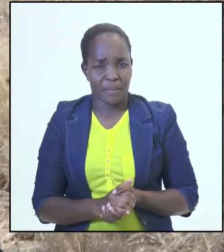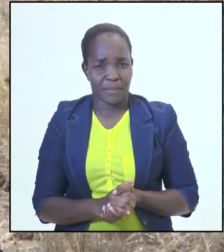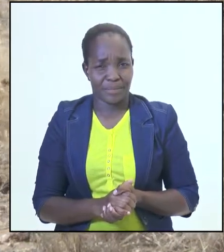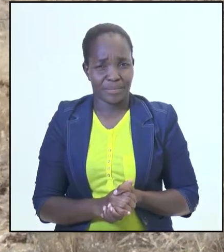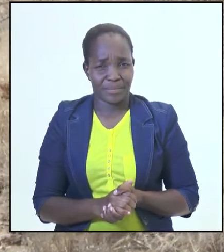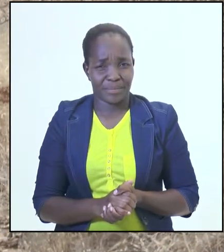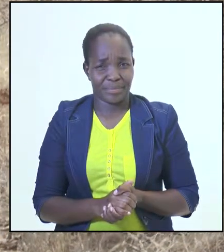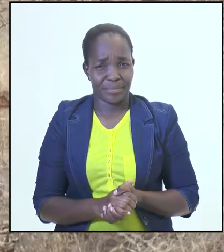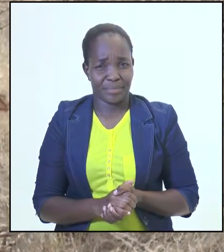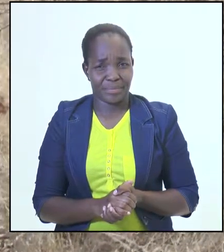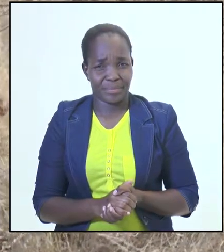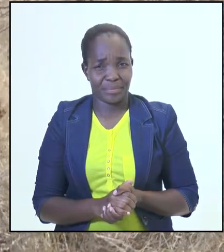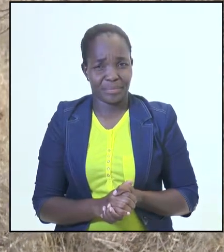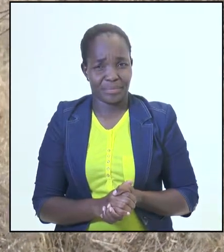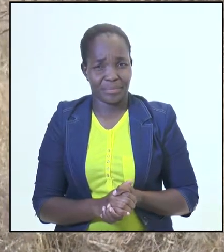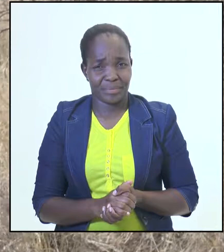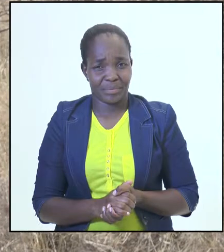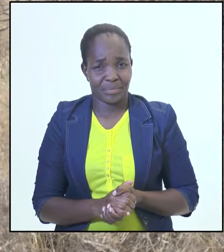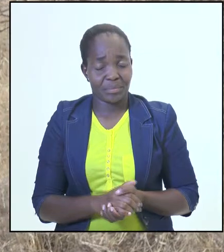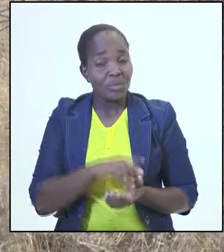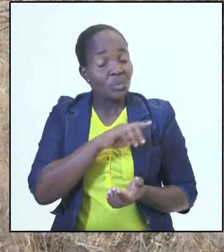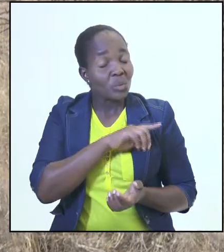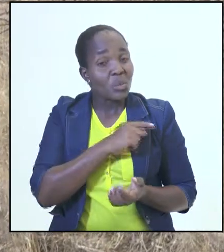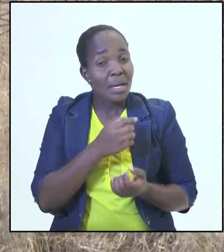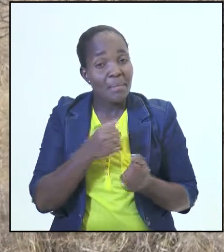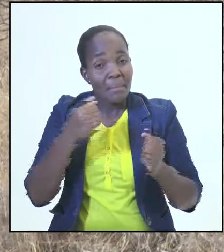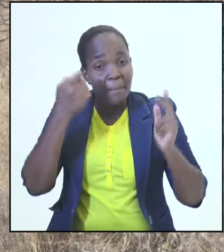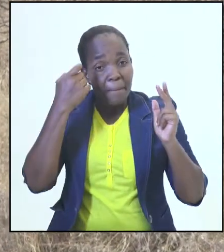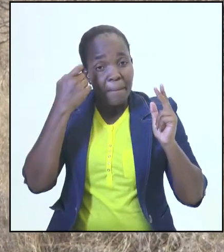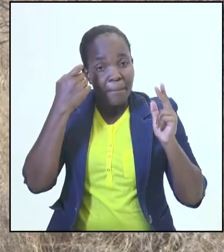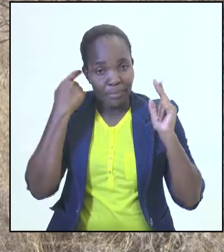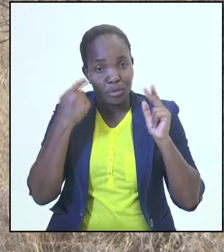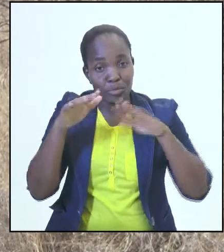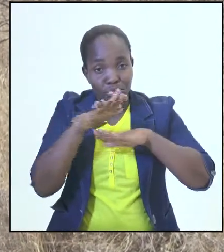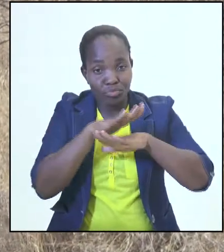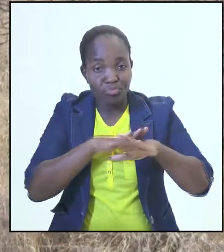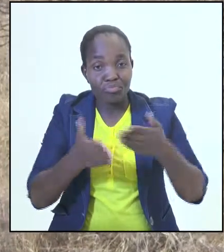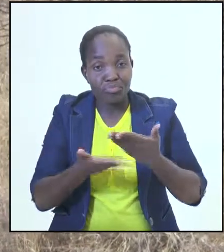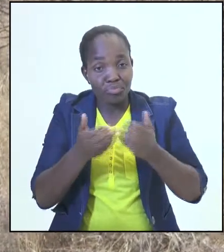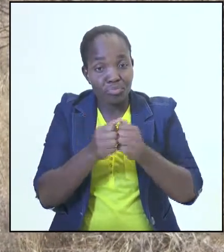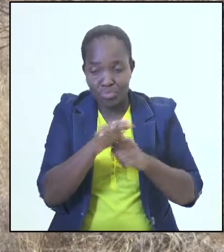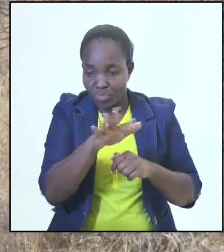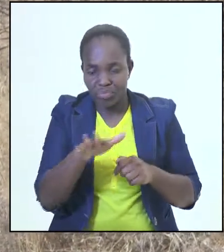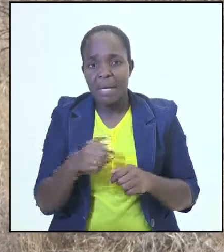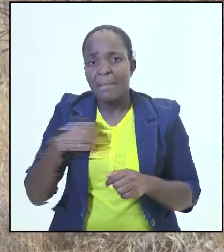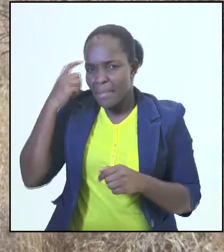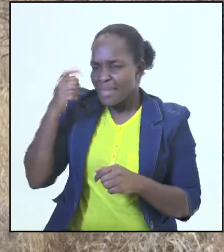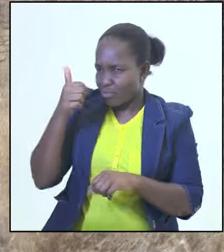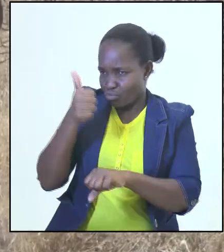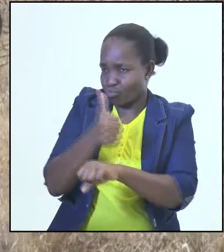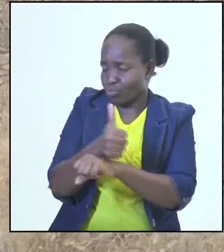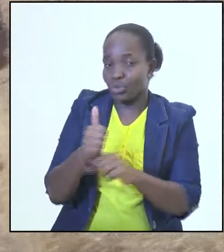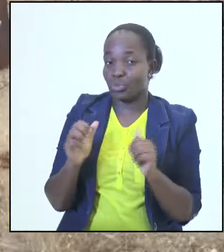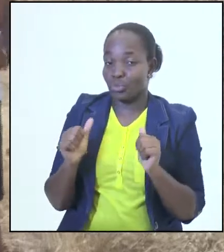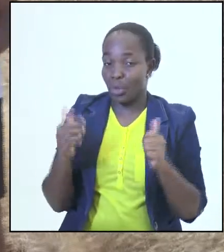You see, that's why we're having an officer of the Ministry of Environment helping us with this assignment, you know? But I mean, it's a great opportunity for us to get some